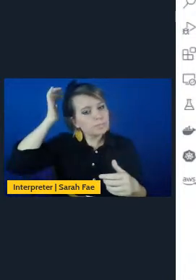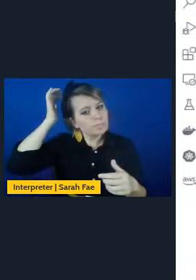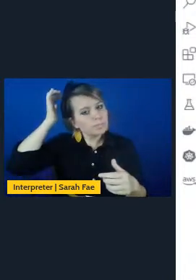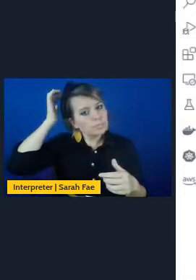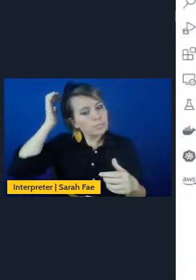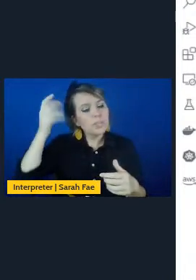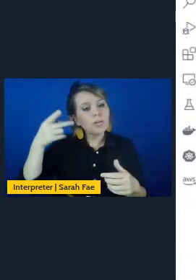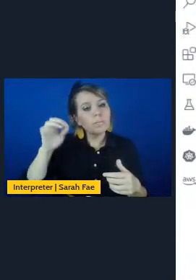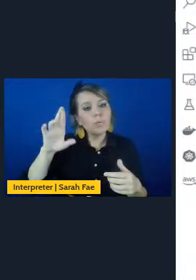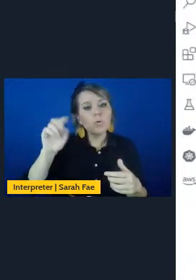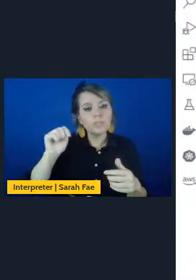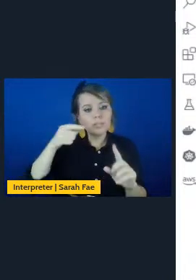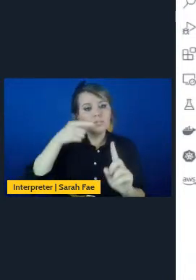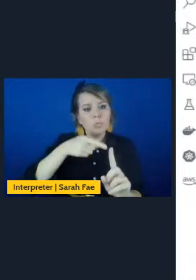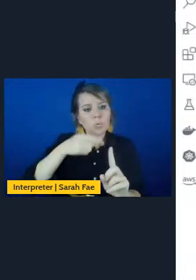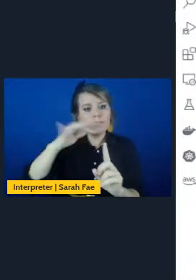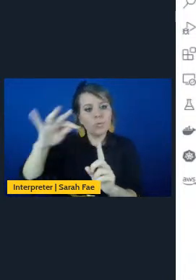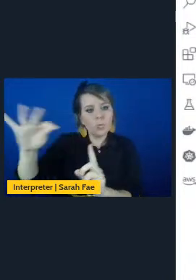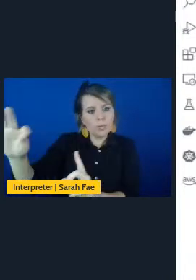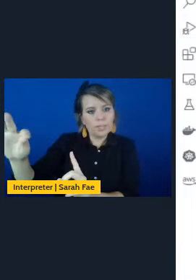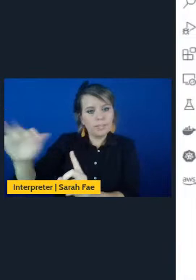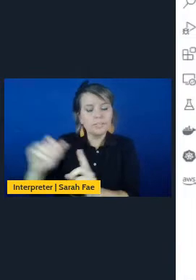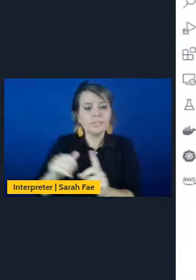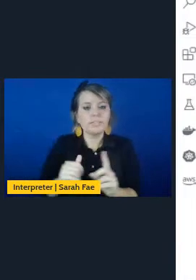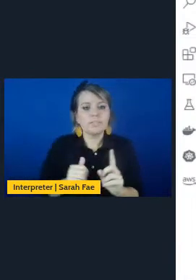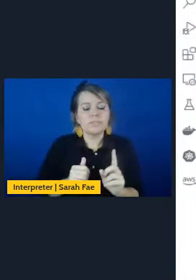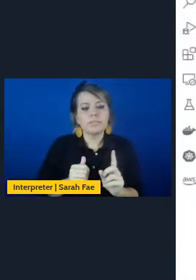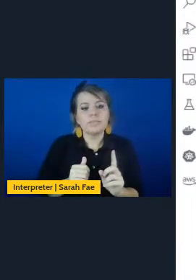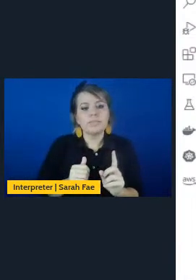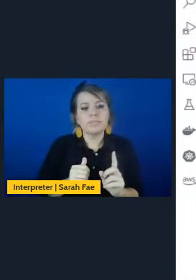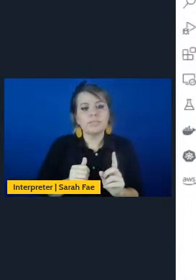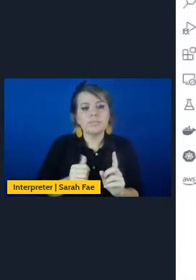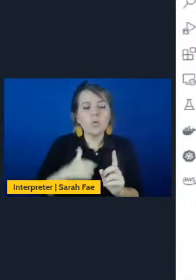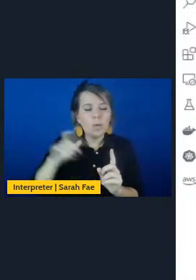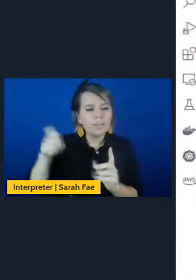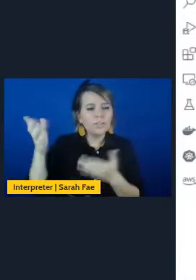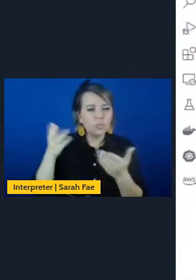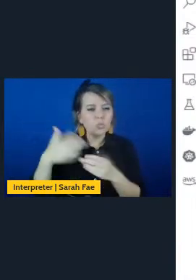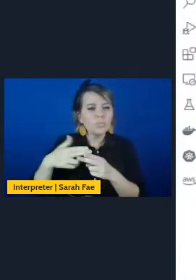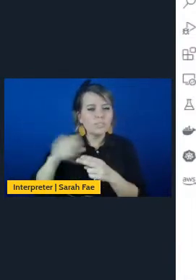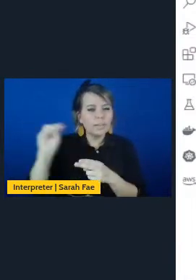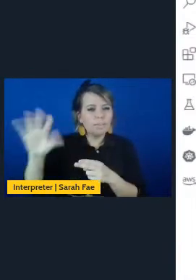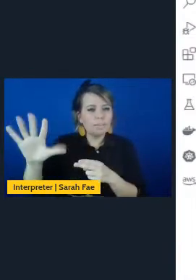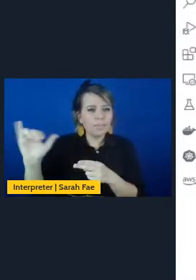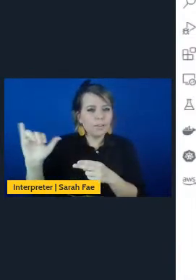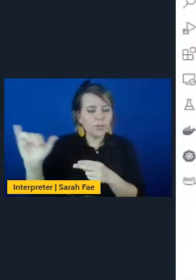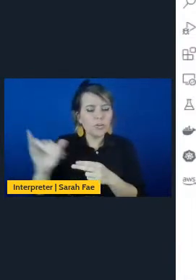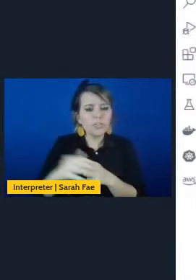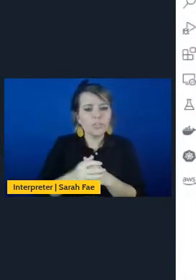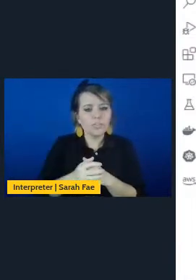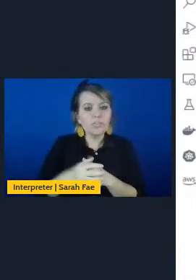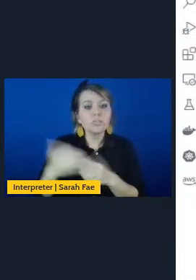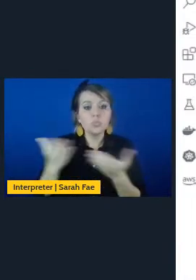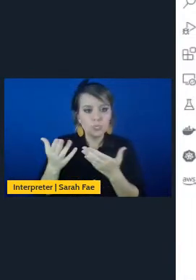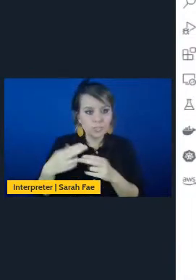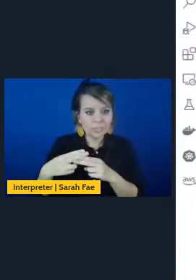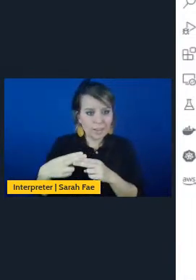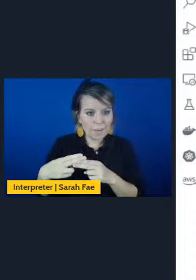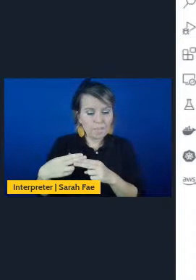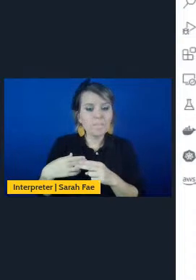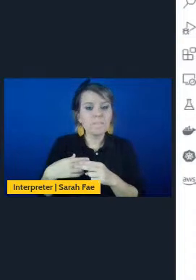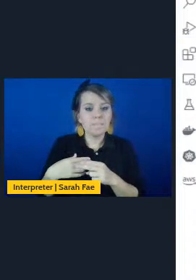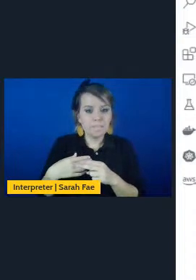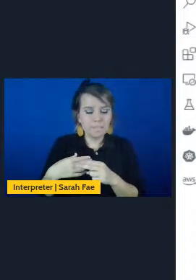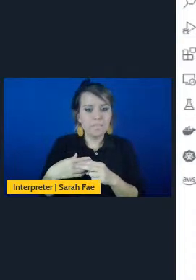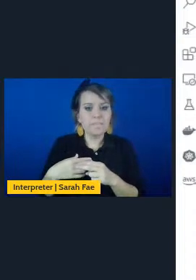port forwarding, or you know what, I'm going to need the service name here. So yeah, this is the service name, and I